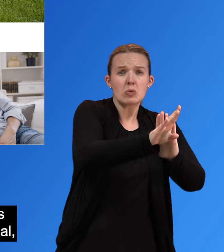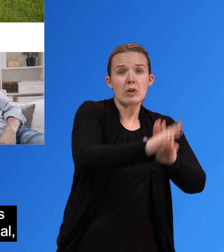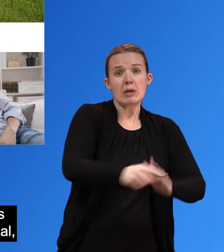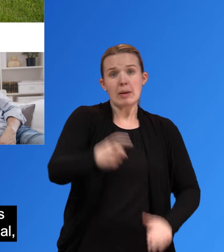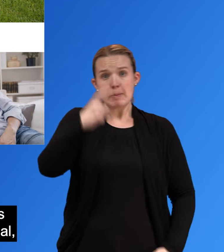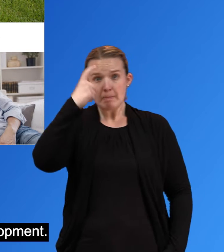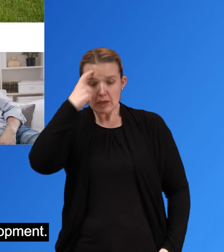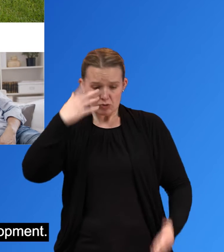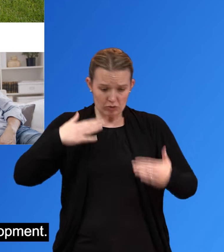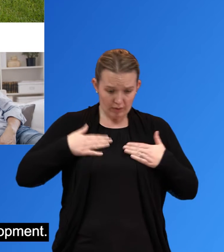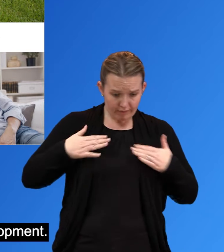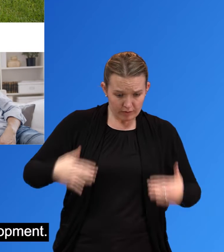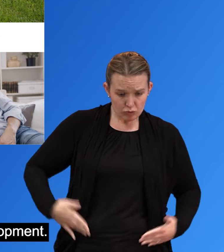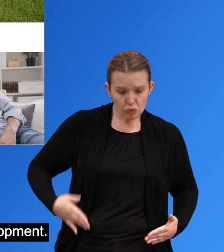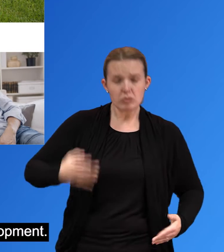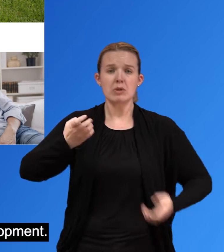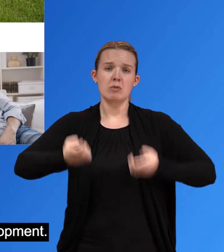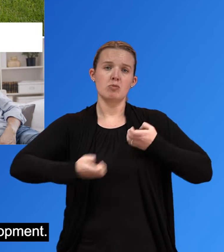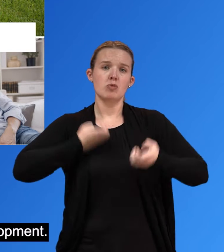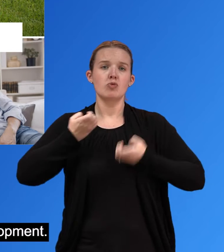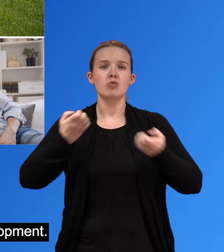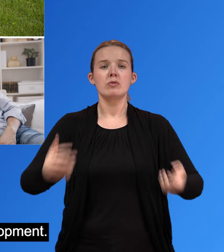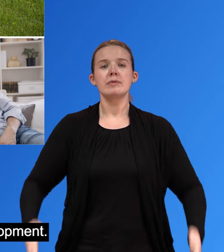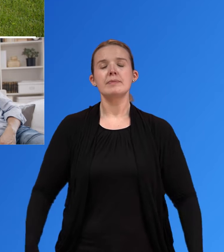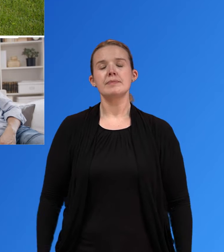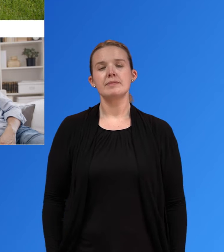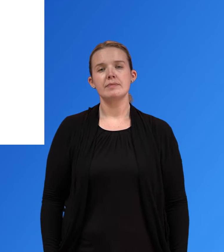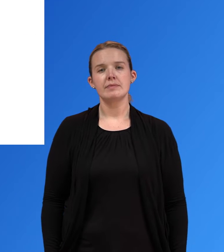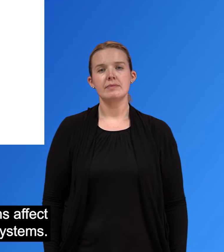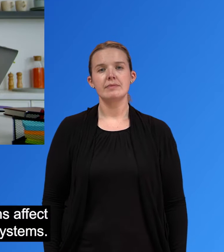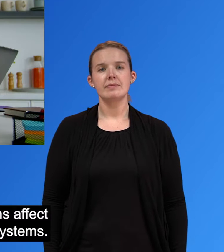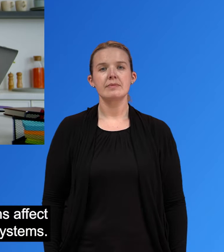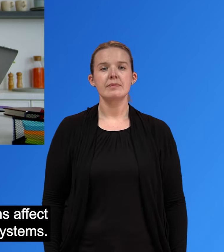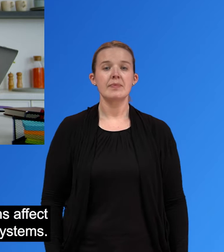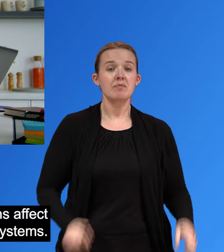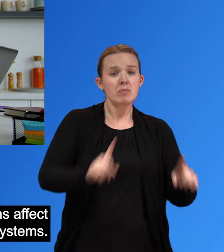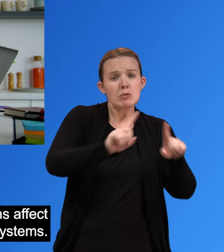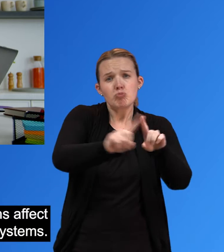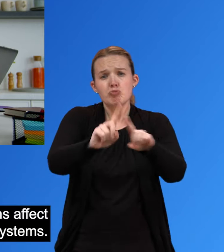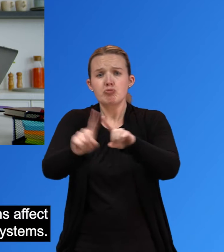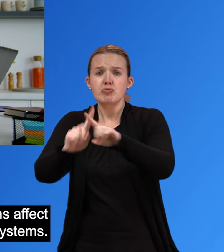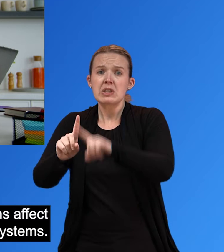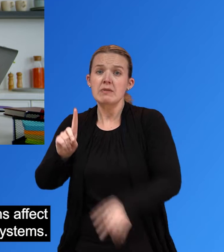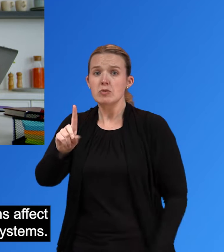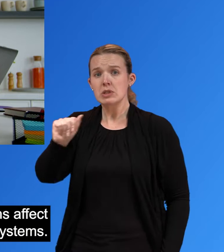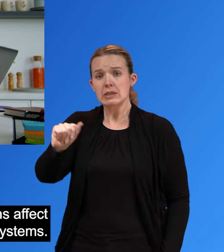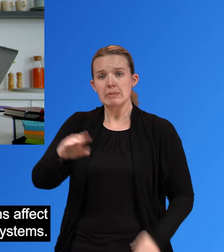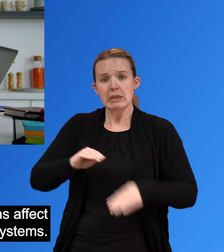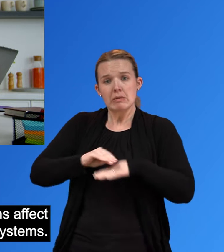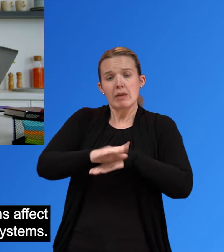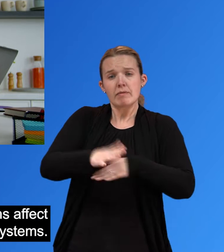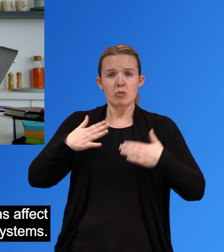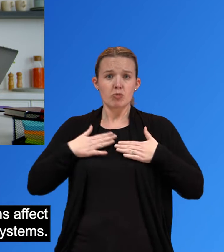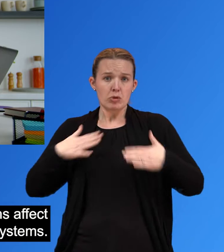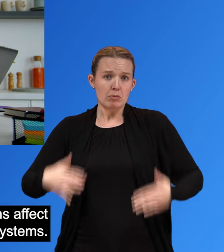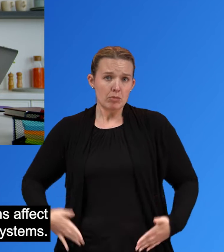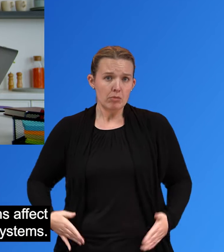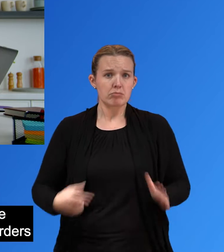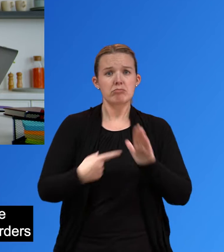physical, intellectual, and/or emotional development. Many of these conditions affect multiple body parts or